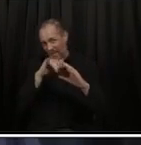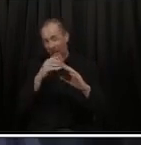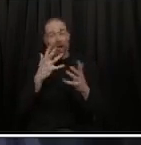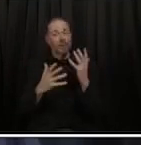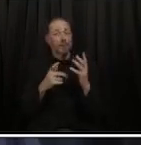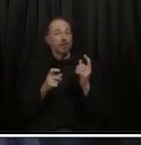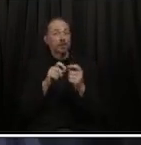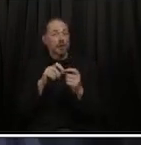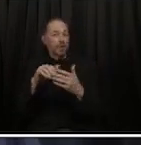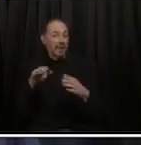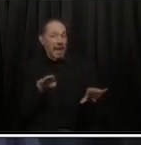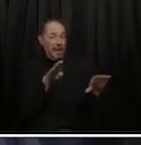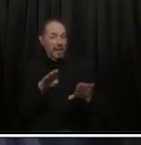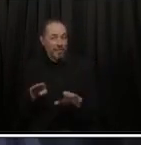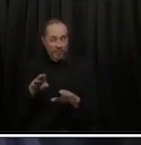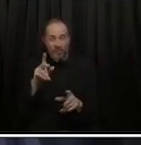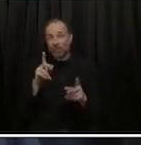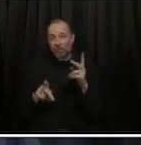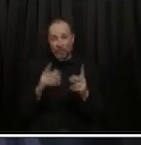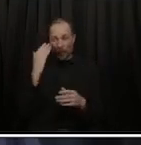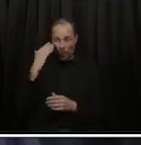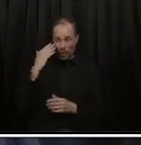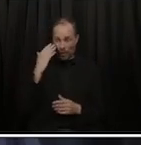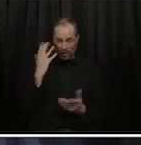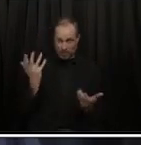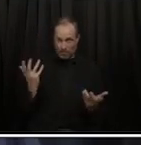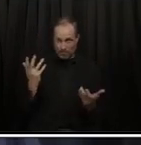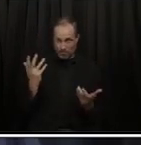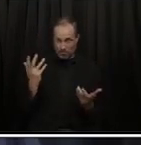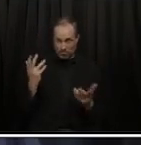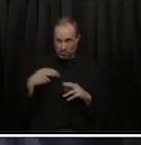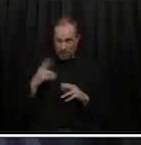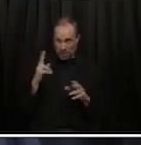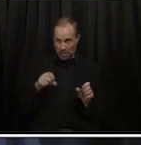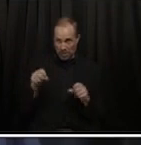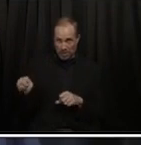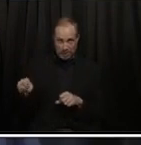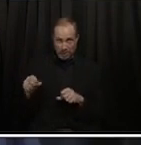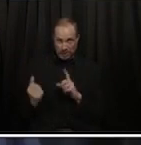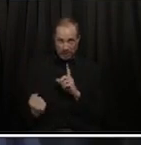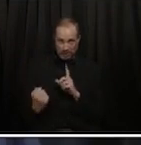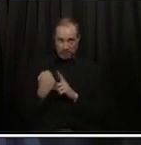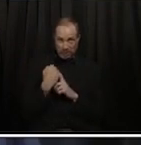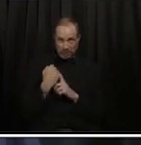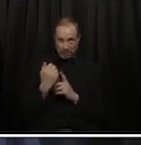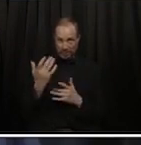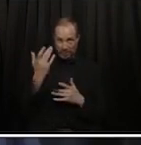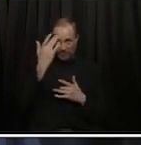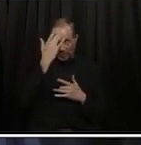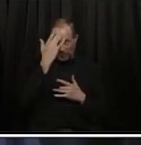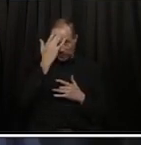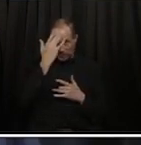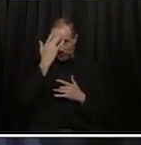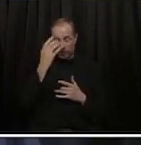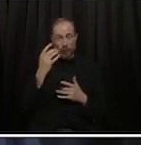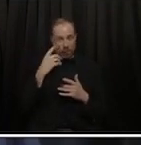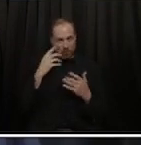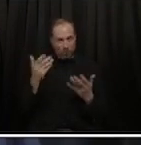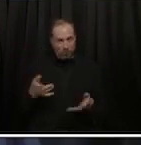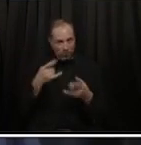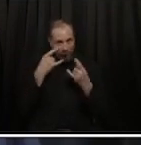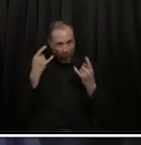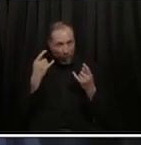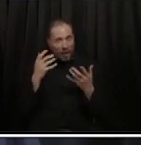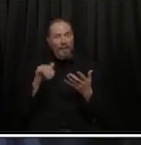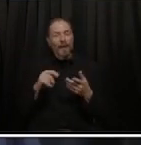changes in behavior that occur when people are aware that there's a high virus transmission level in a community. But the type of pattern and